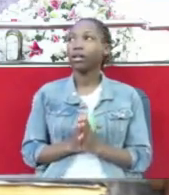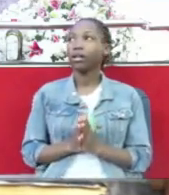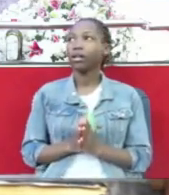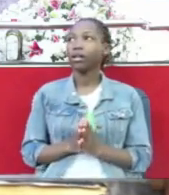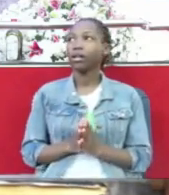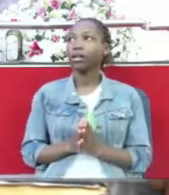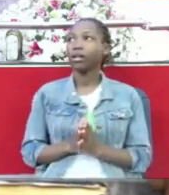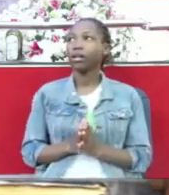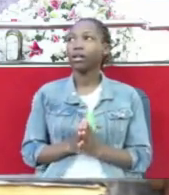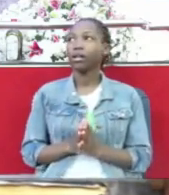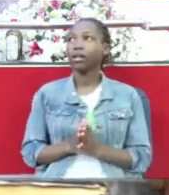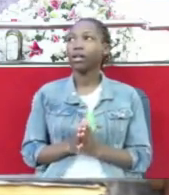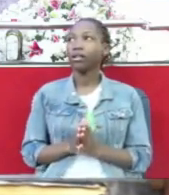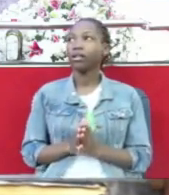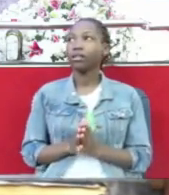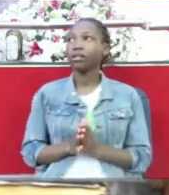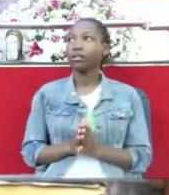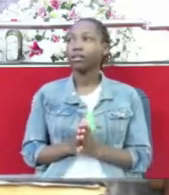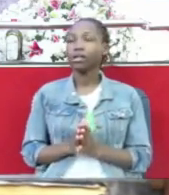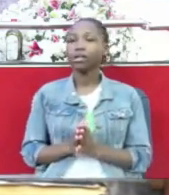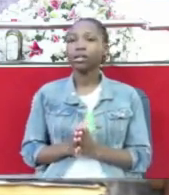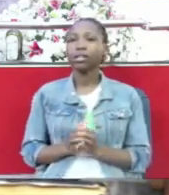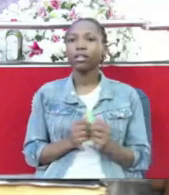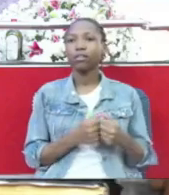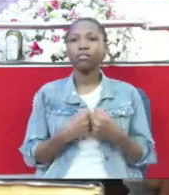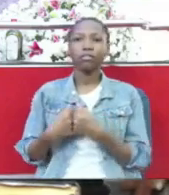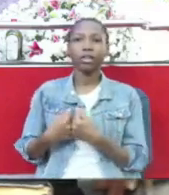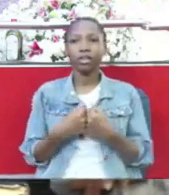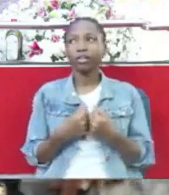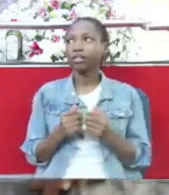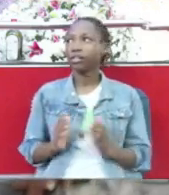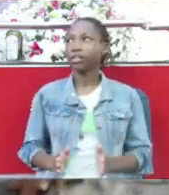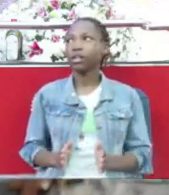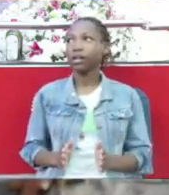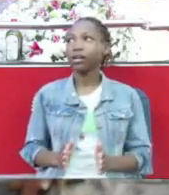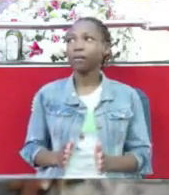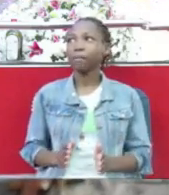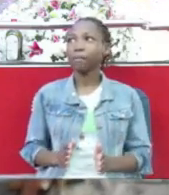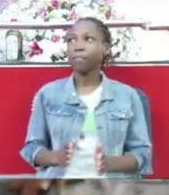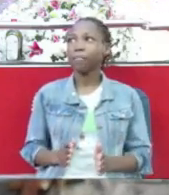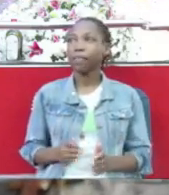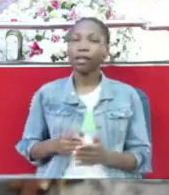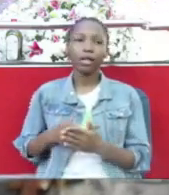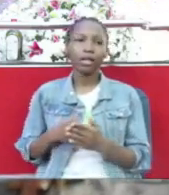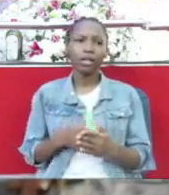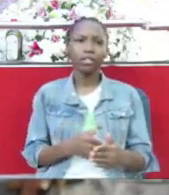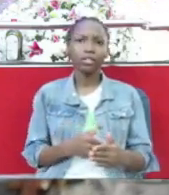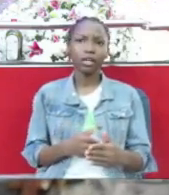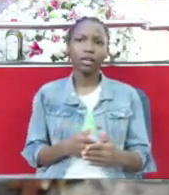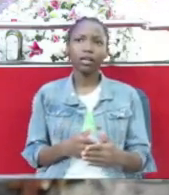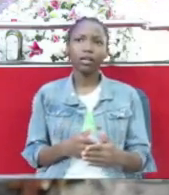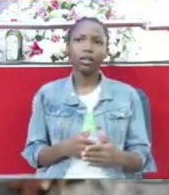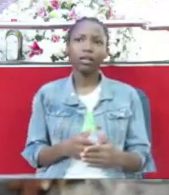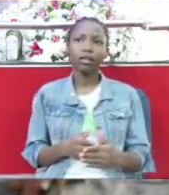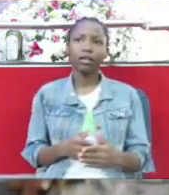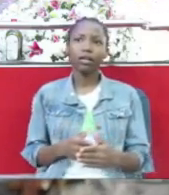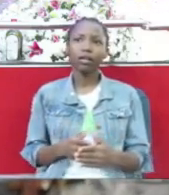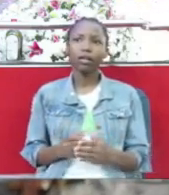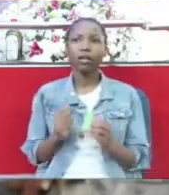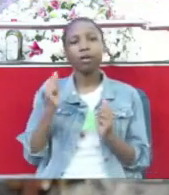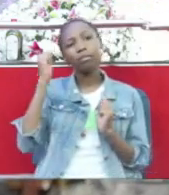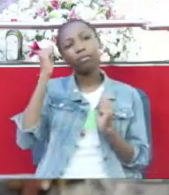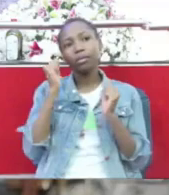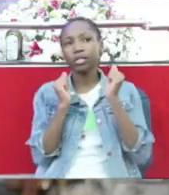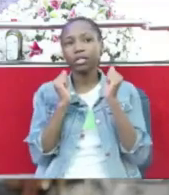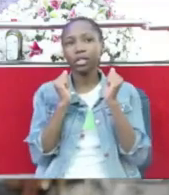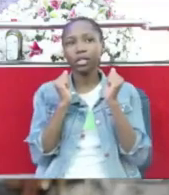at home. Your kingdom come on earth as it is. And so military, road building, technologies. You know, to this